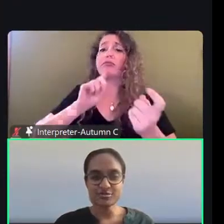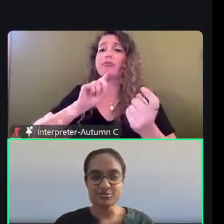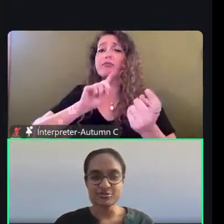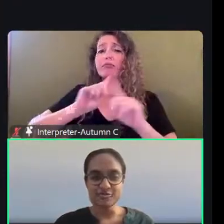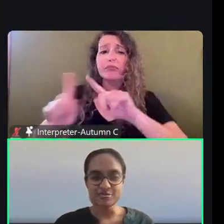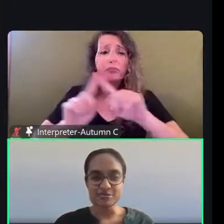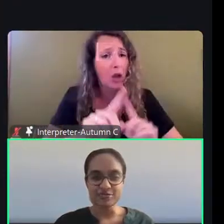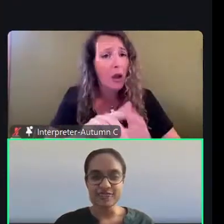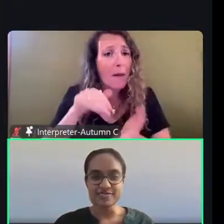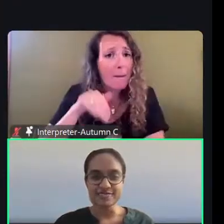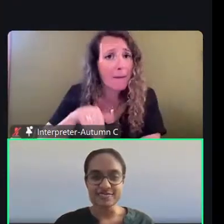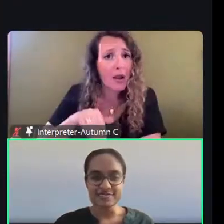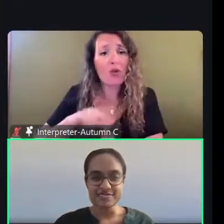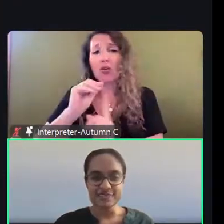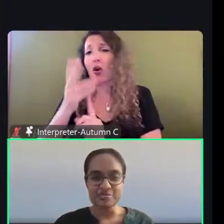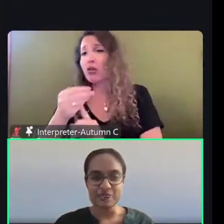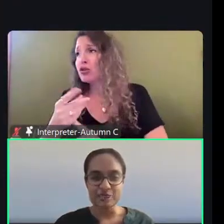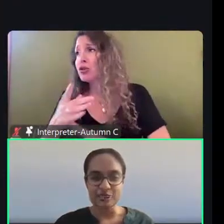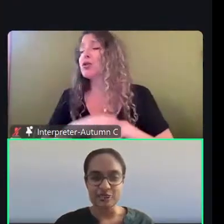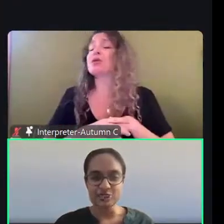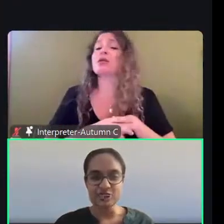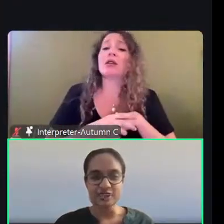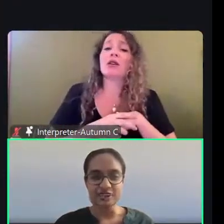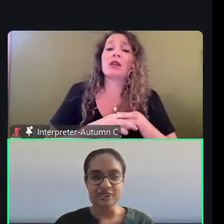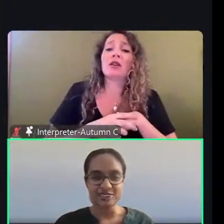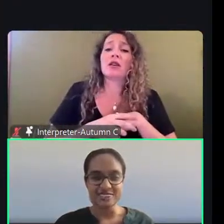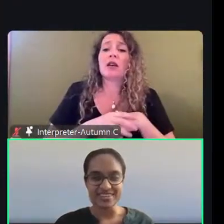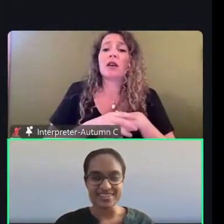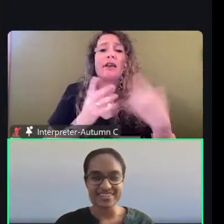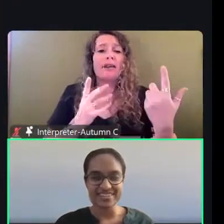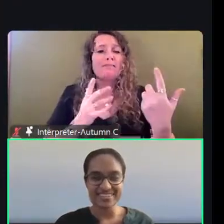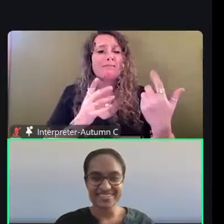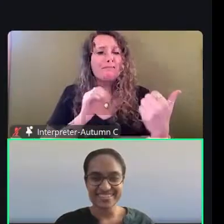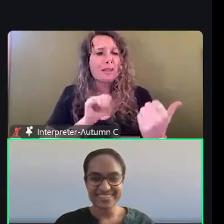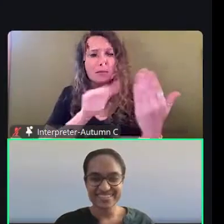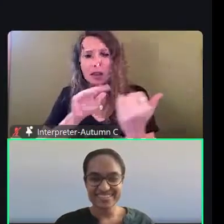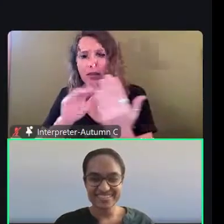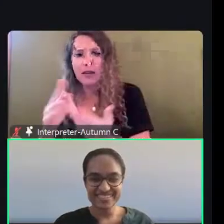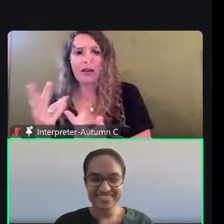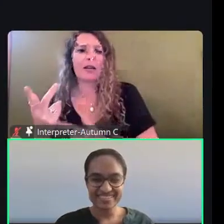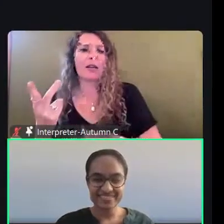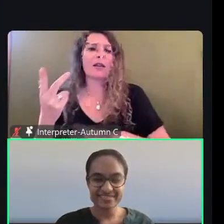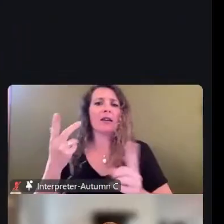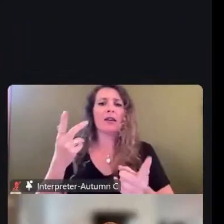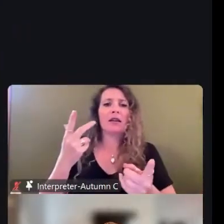the Prism of Disability as Identity, Methodology, and Consciousness.